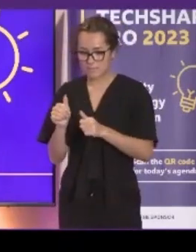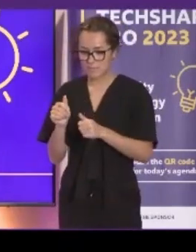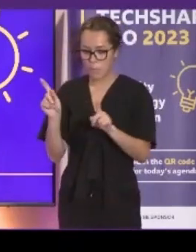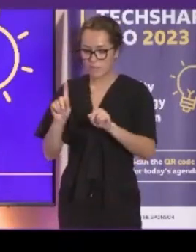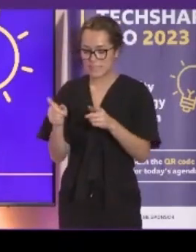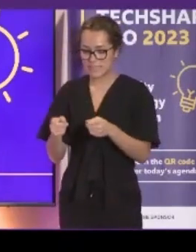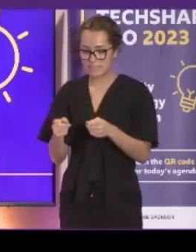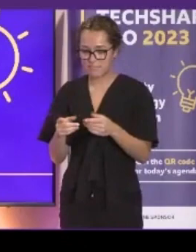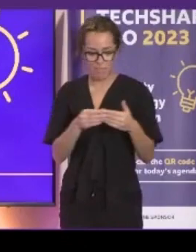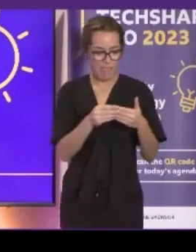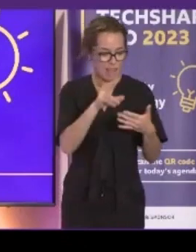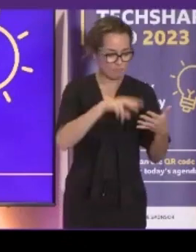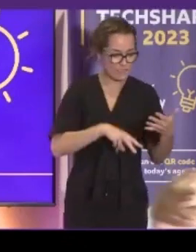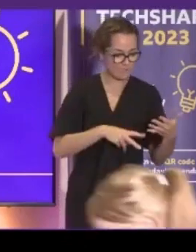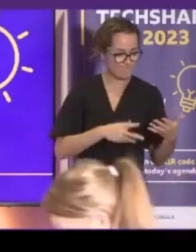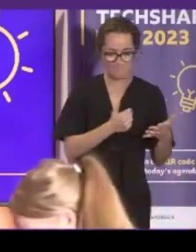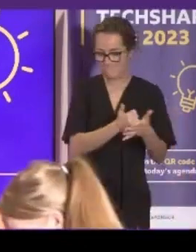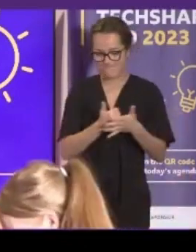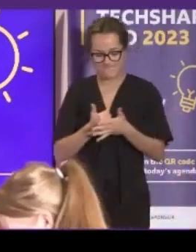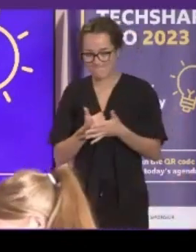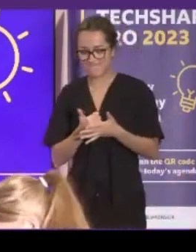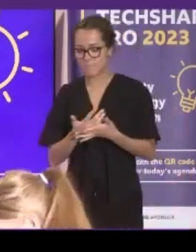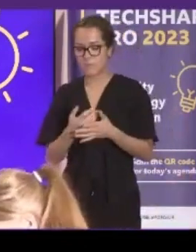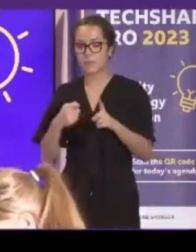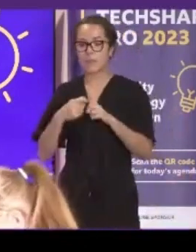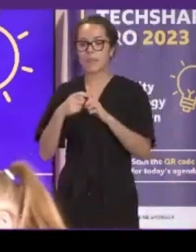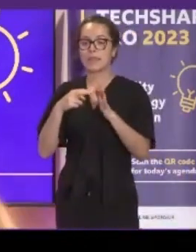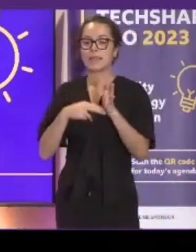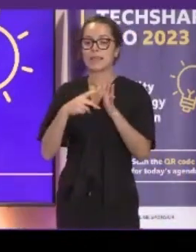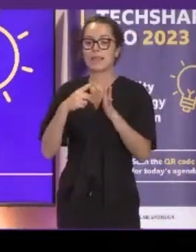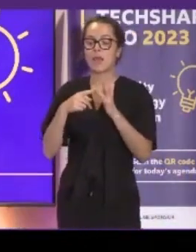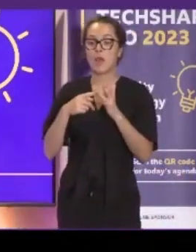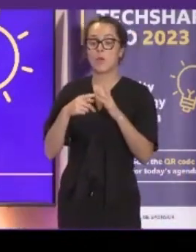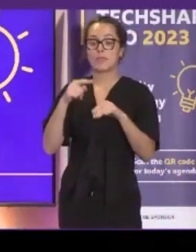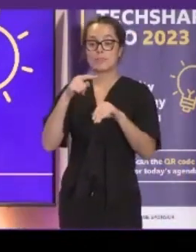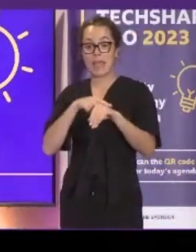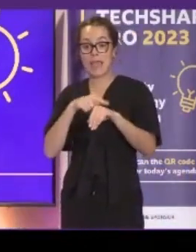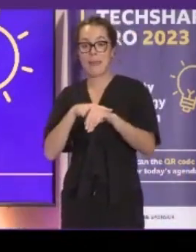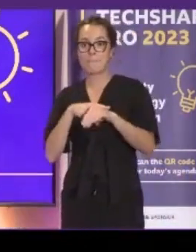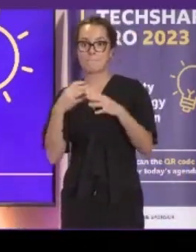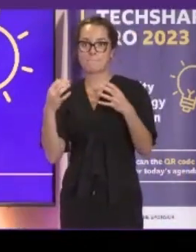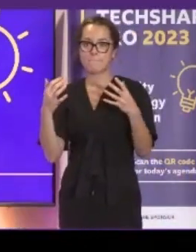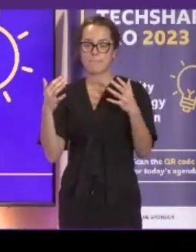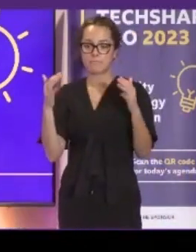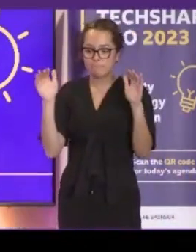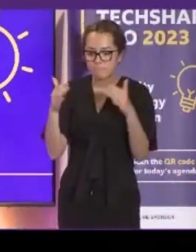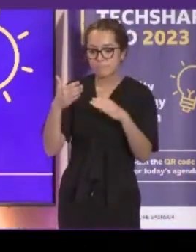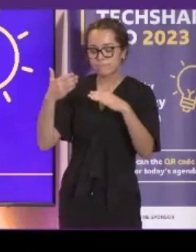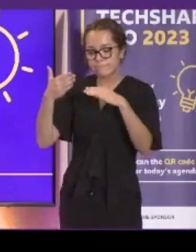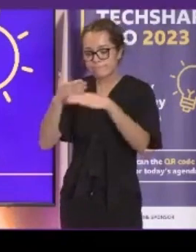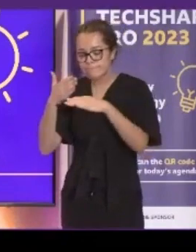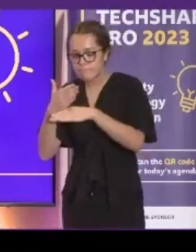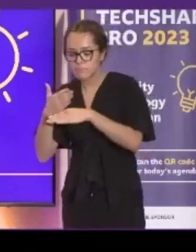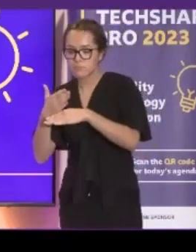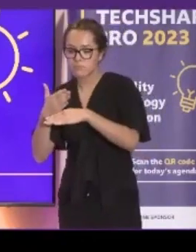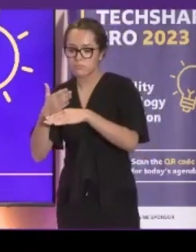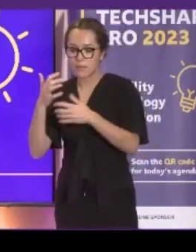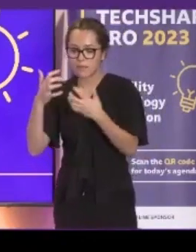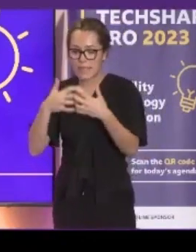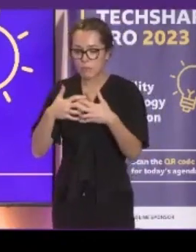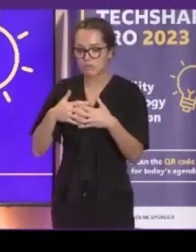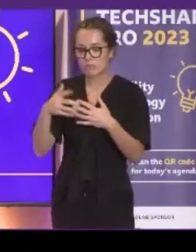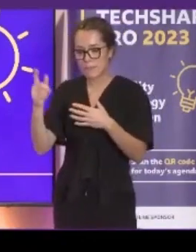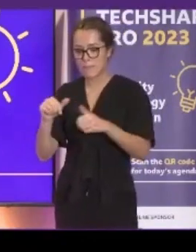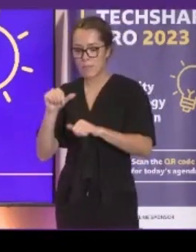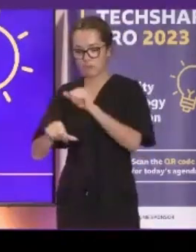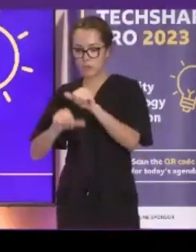been a learning journey for us. But Kineo's invested both time and energy into its technology stack, its people and its